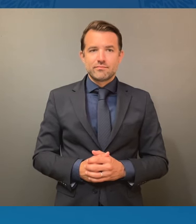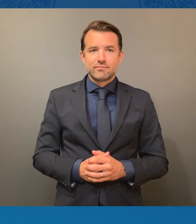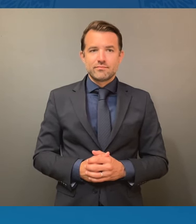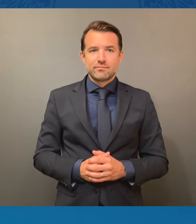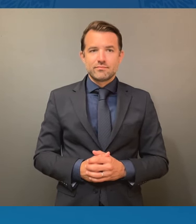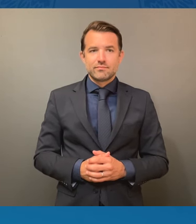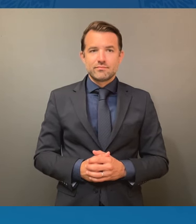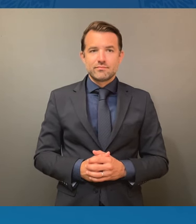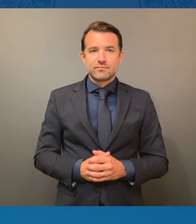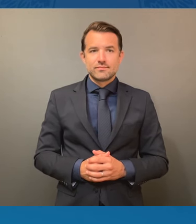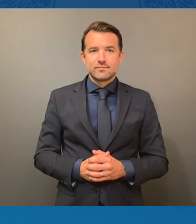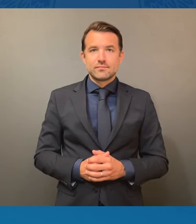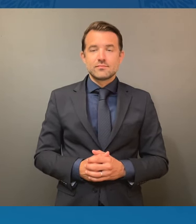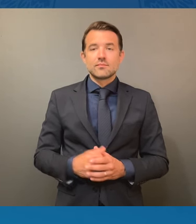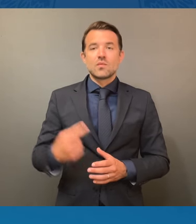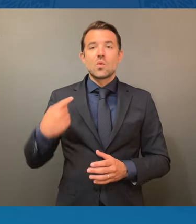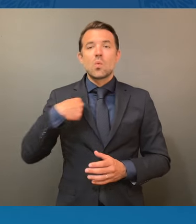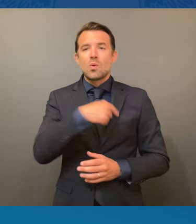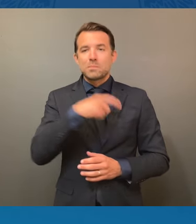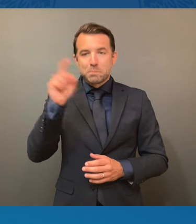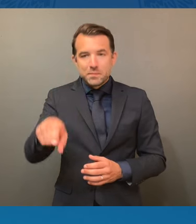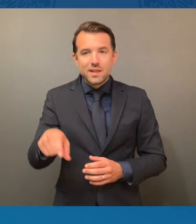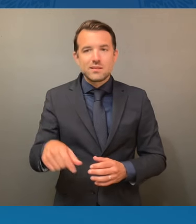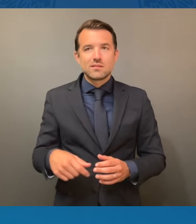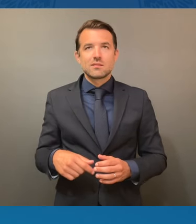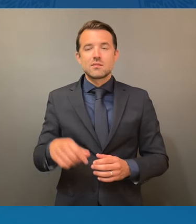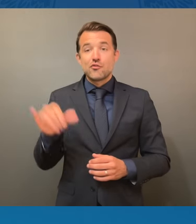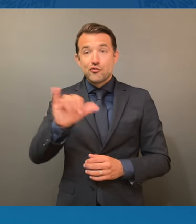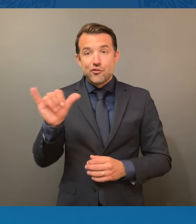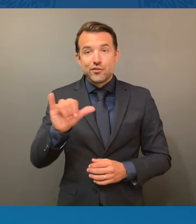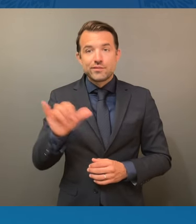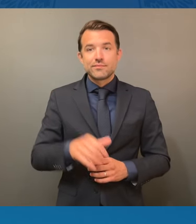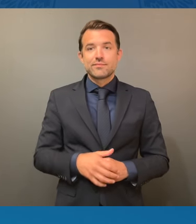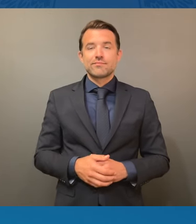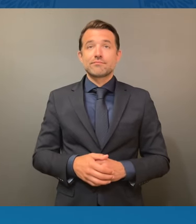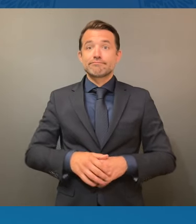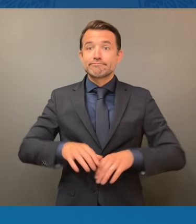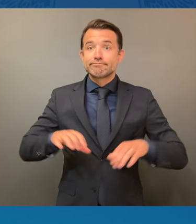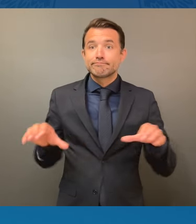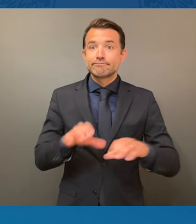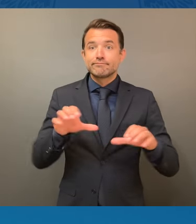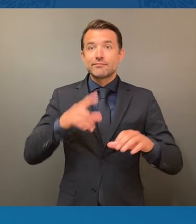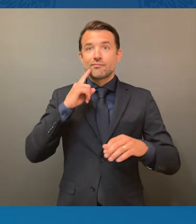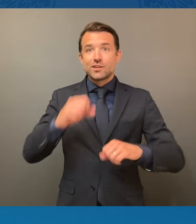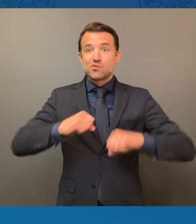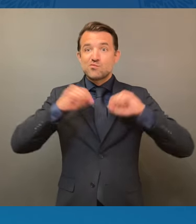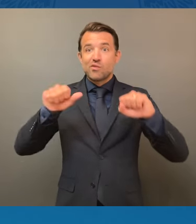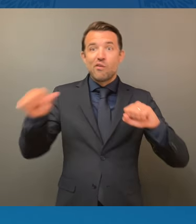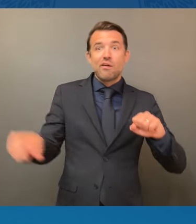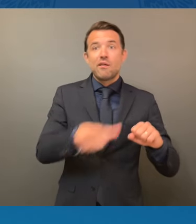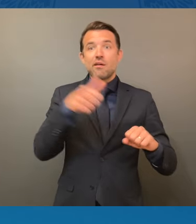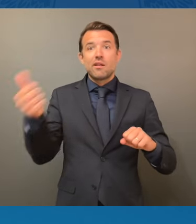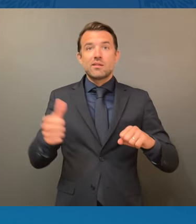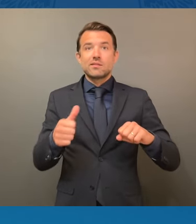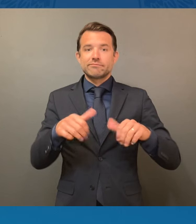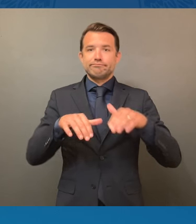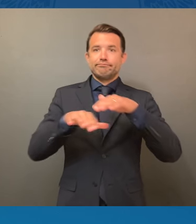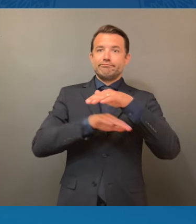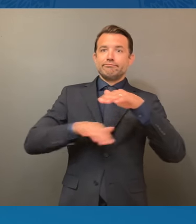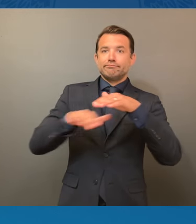We must also take steps to protect other fundamental freedoms,